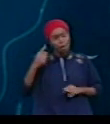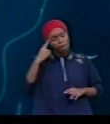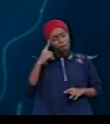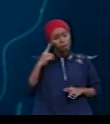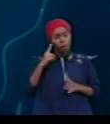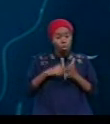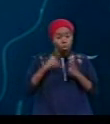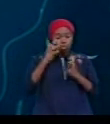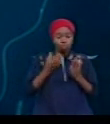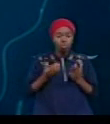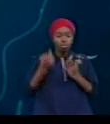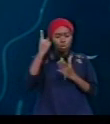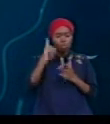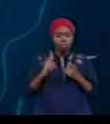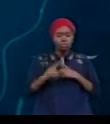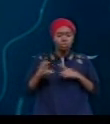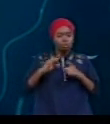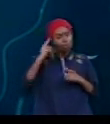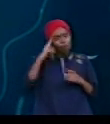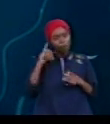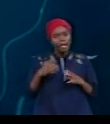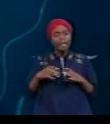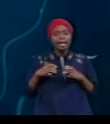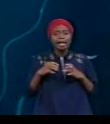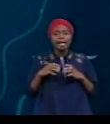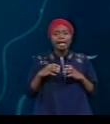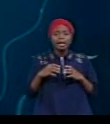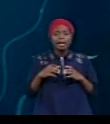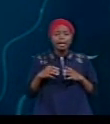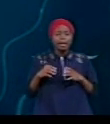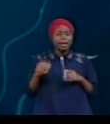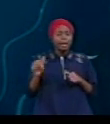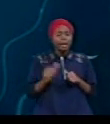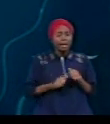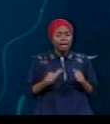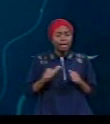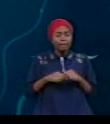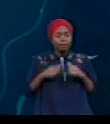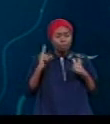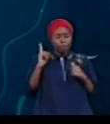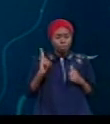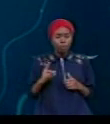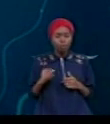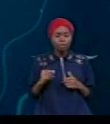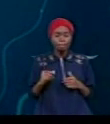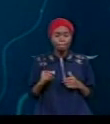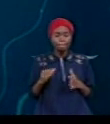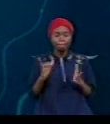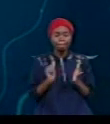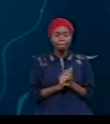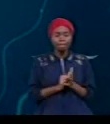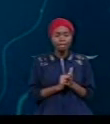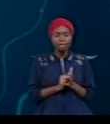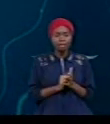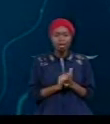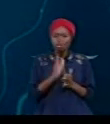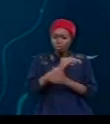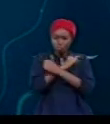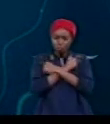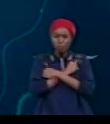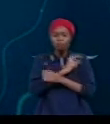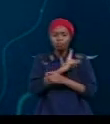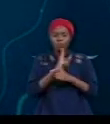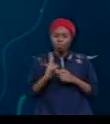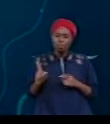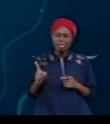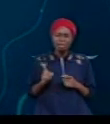do for even, you know, everybody that's, your loved ones,